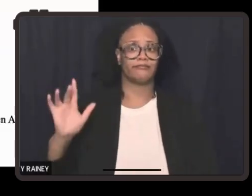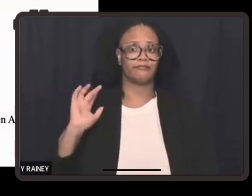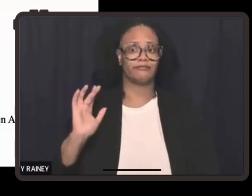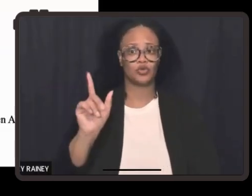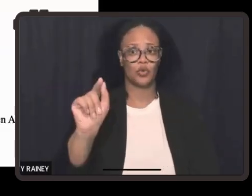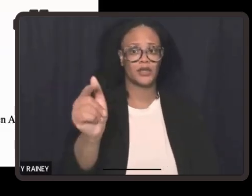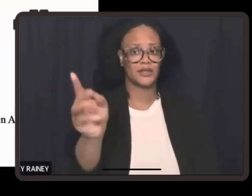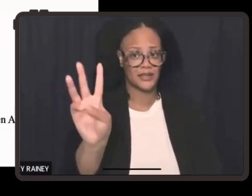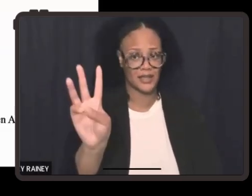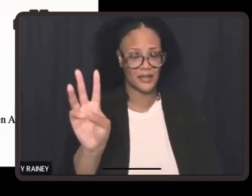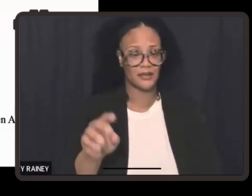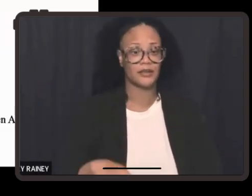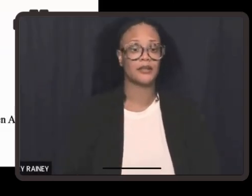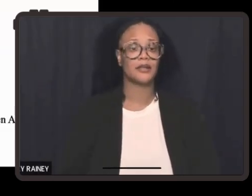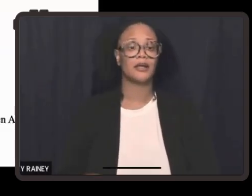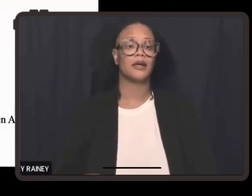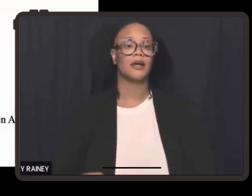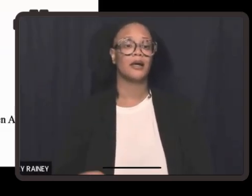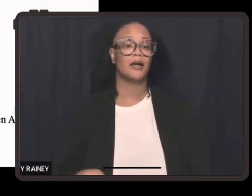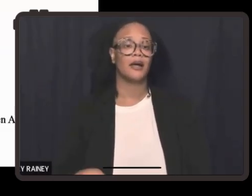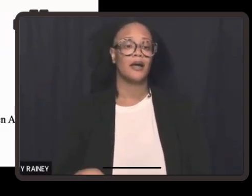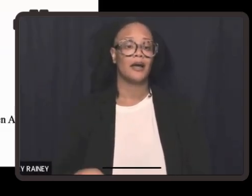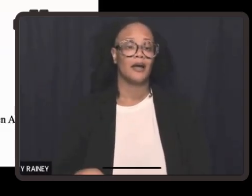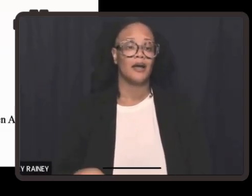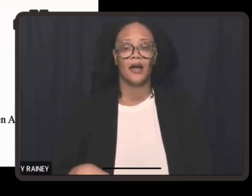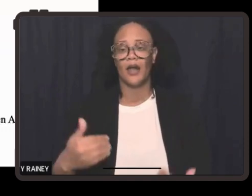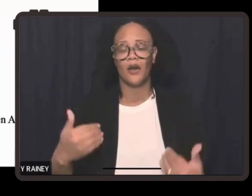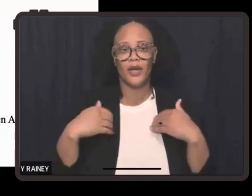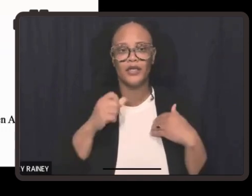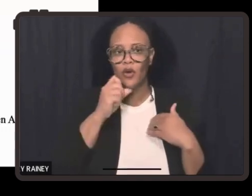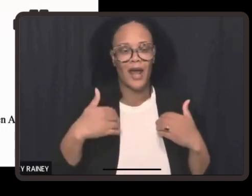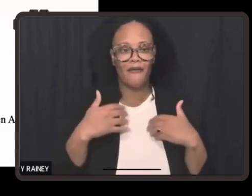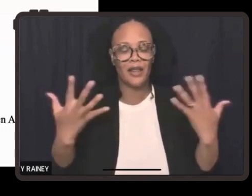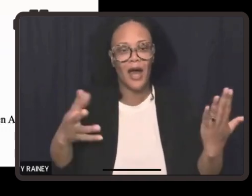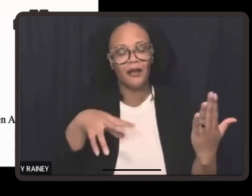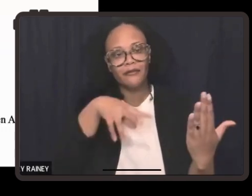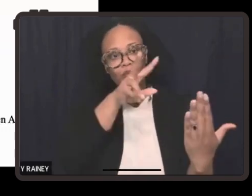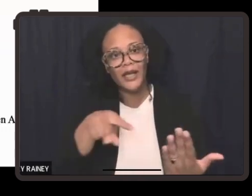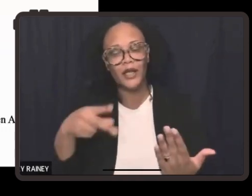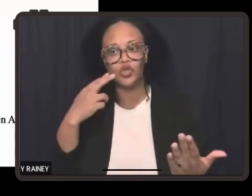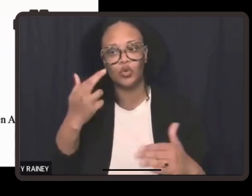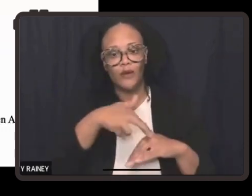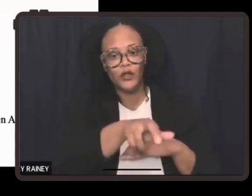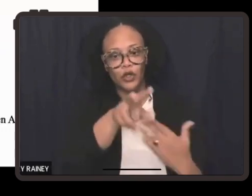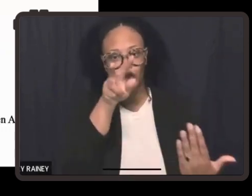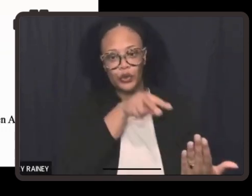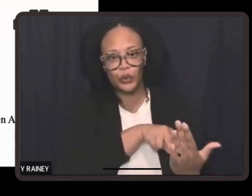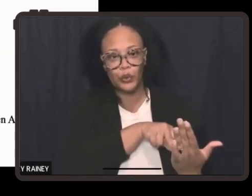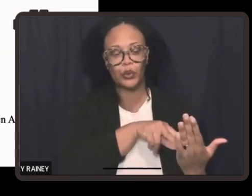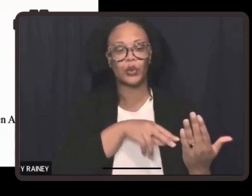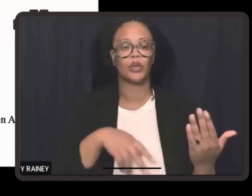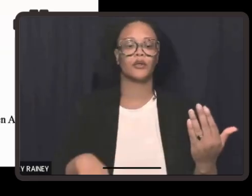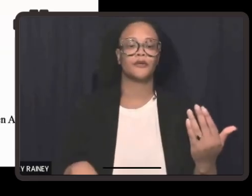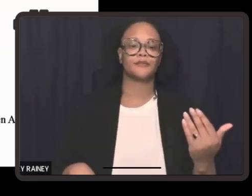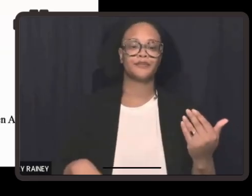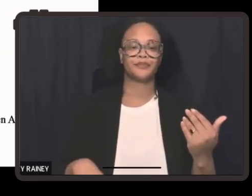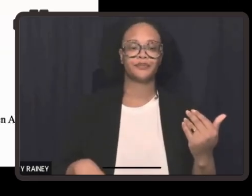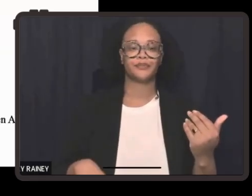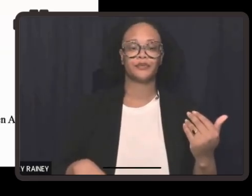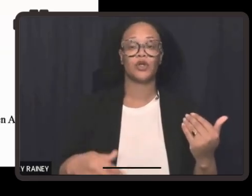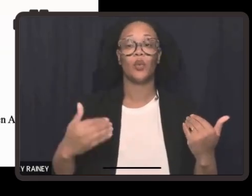little up-to-date literature on some of this stuff. So we decided that, we had this pocketing and overstuffing we've